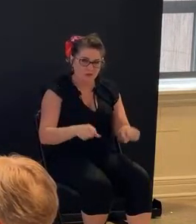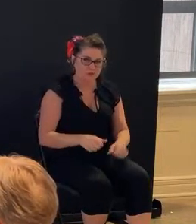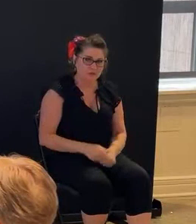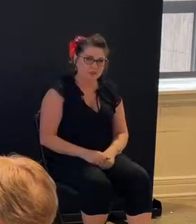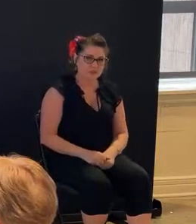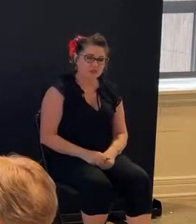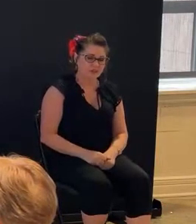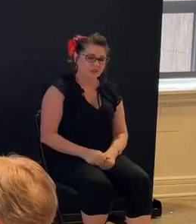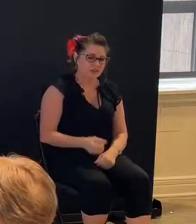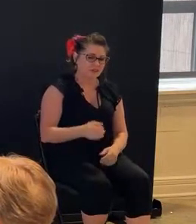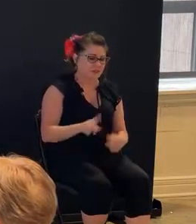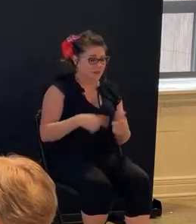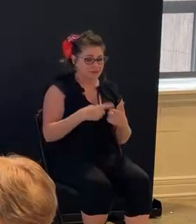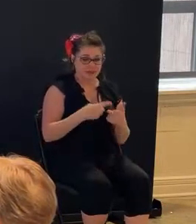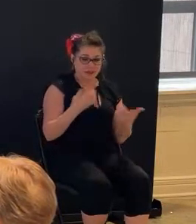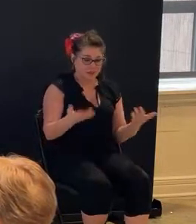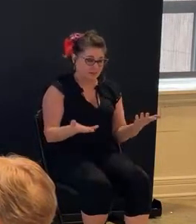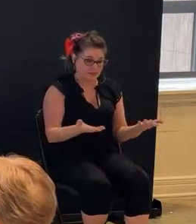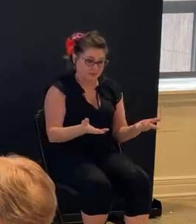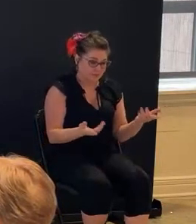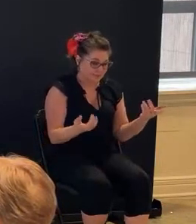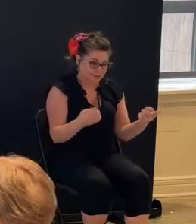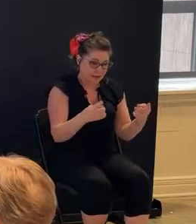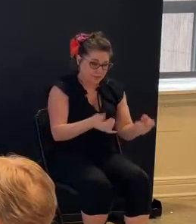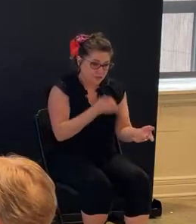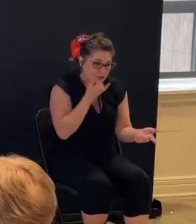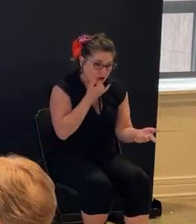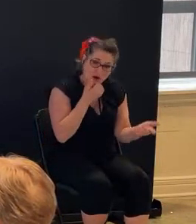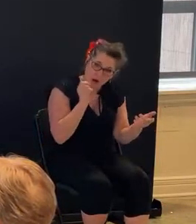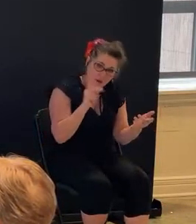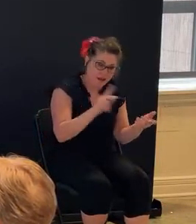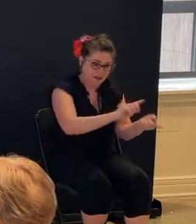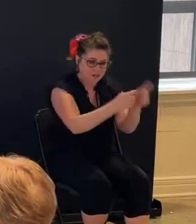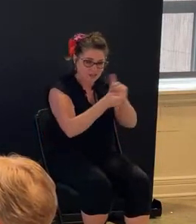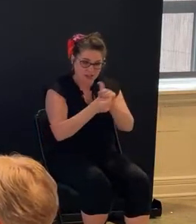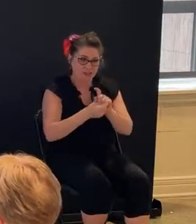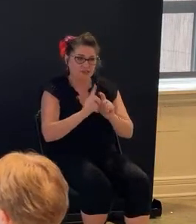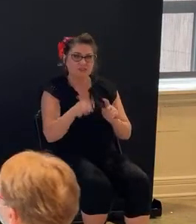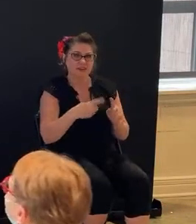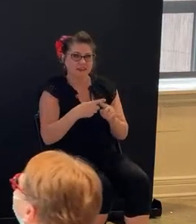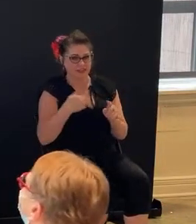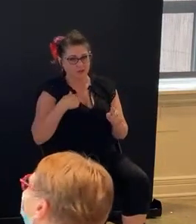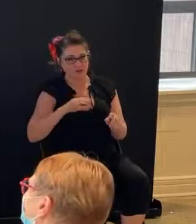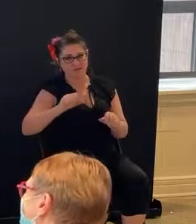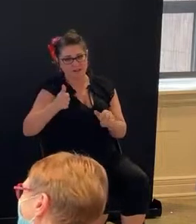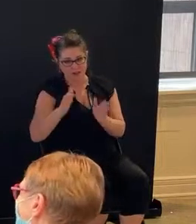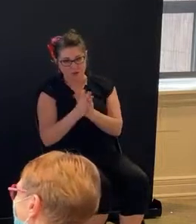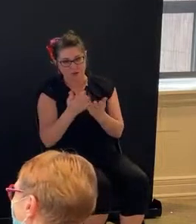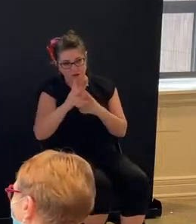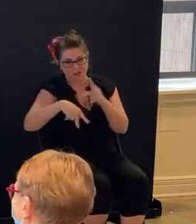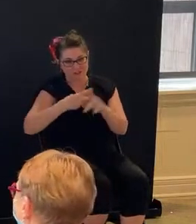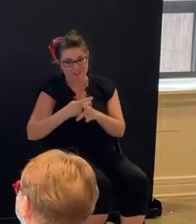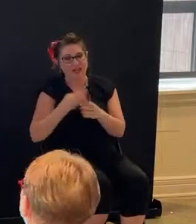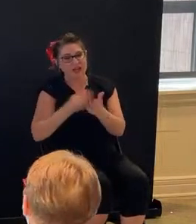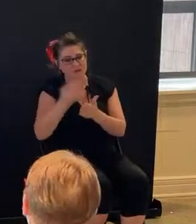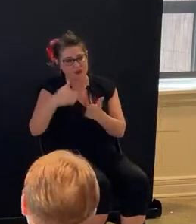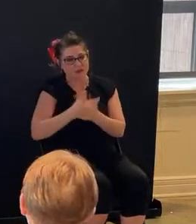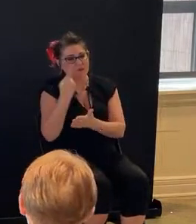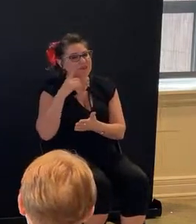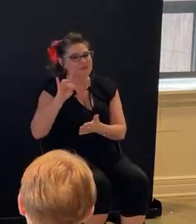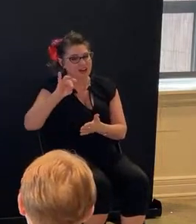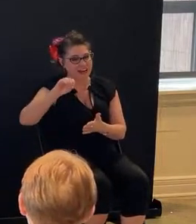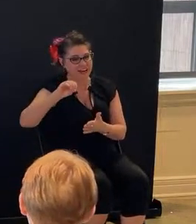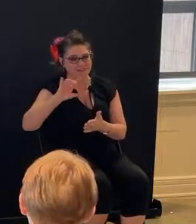you're wrong, and then it's rewritten, and then, you know, the textbooks get changed, and you get the fifth edition, and you have to buy the new one for $80.